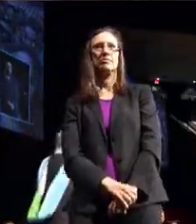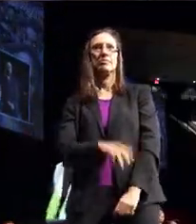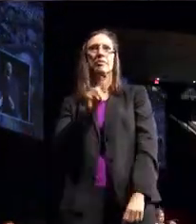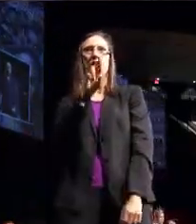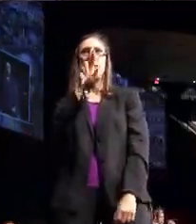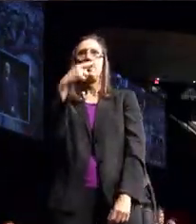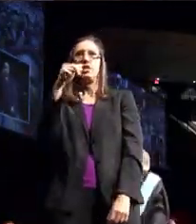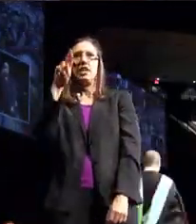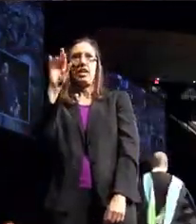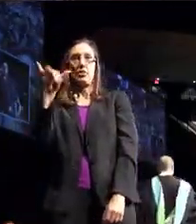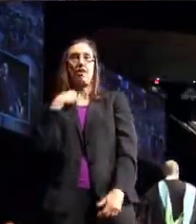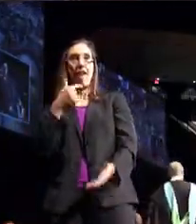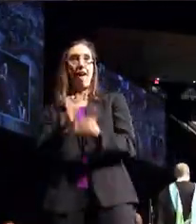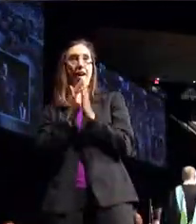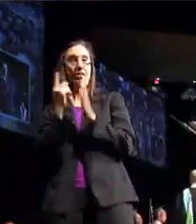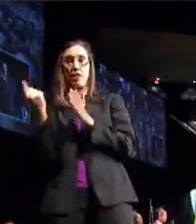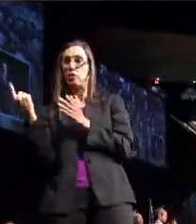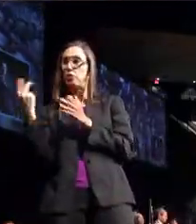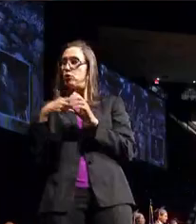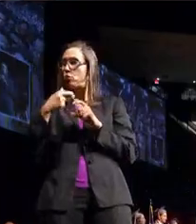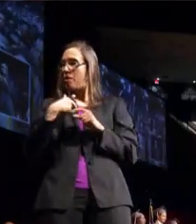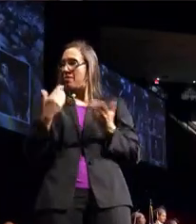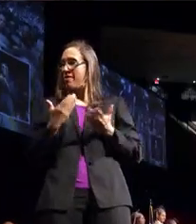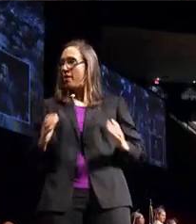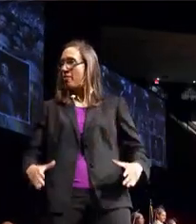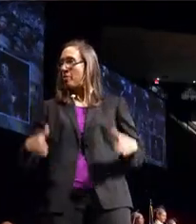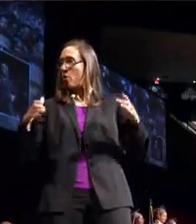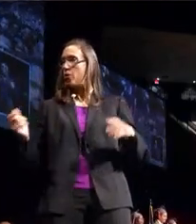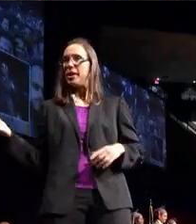Dr. Henry, I ask that you join me at the podium.